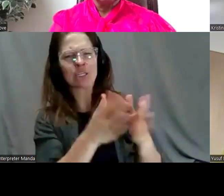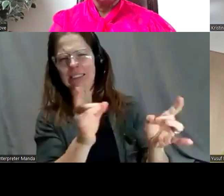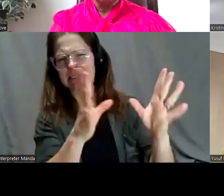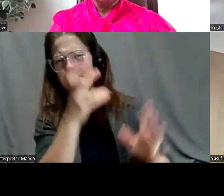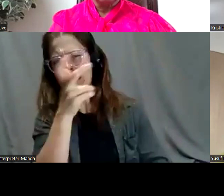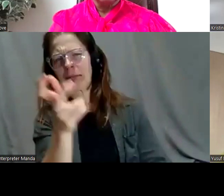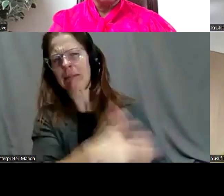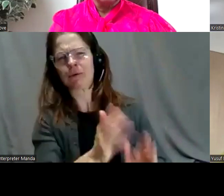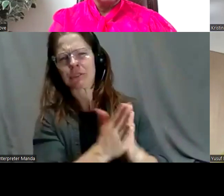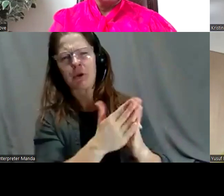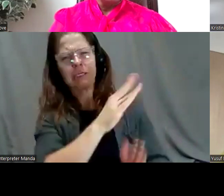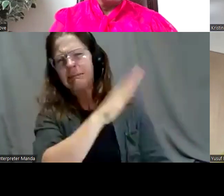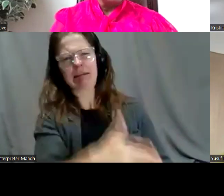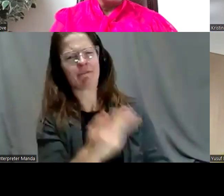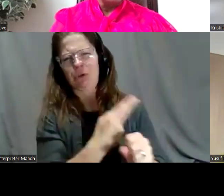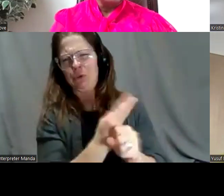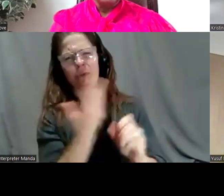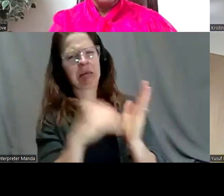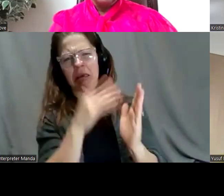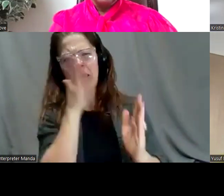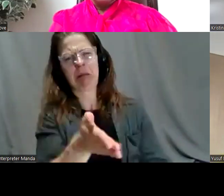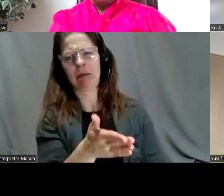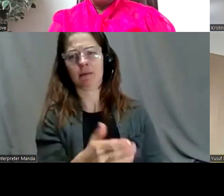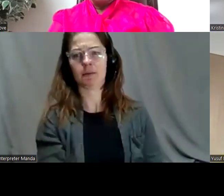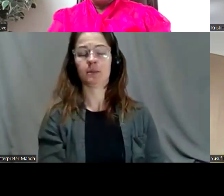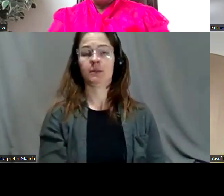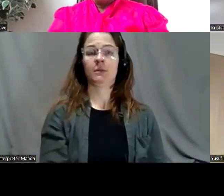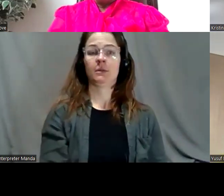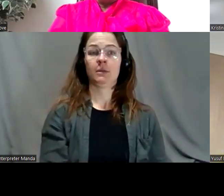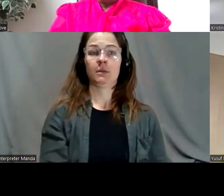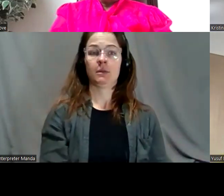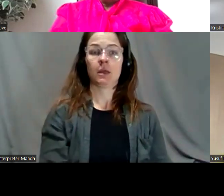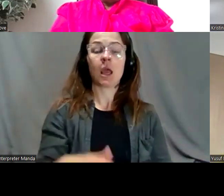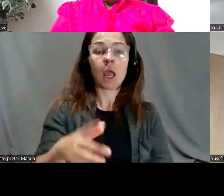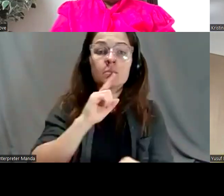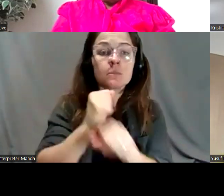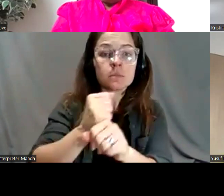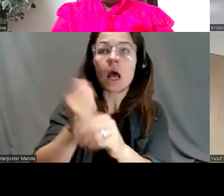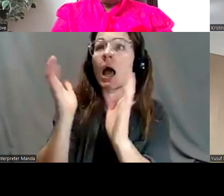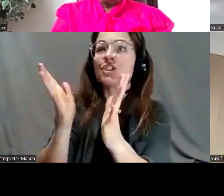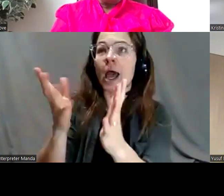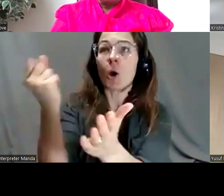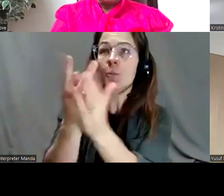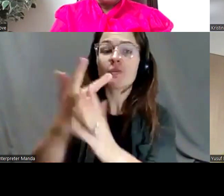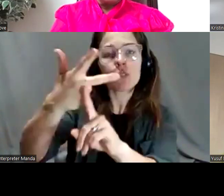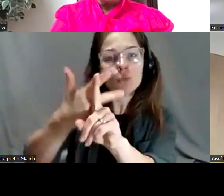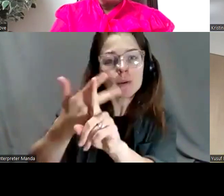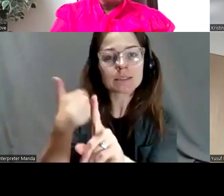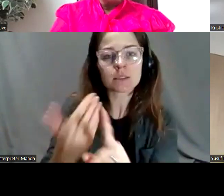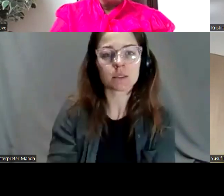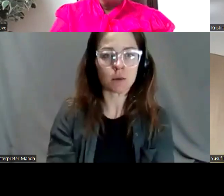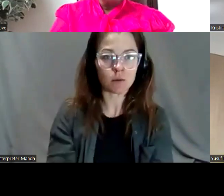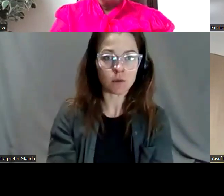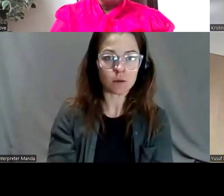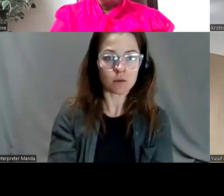book. I would never use that book again." And I just talked to the guy 3 months previously, and he said it was a great book. So now